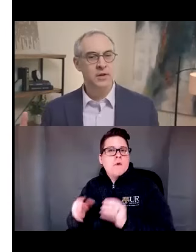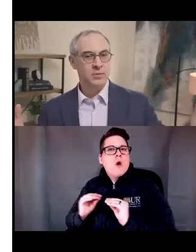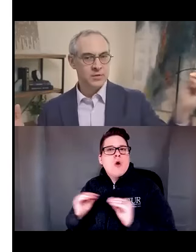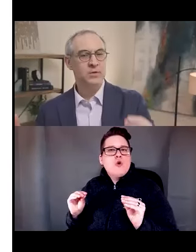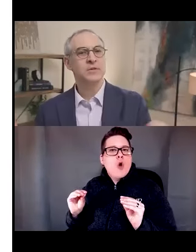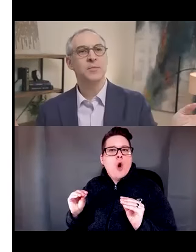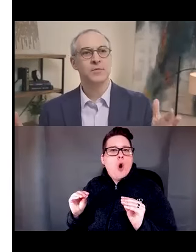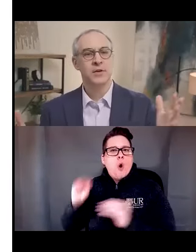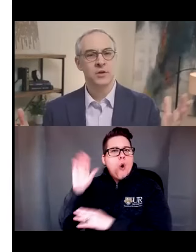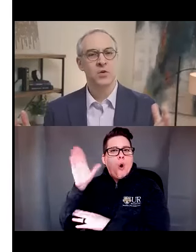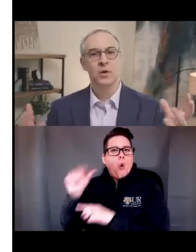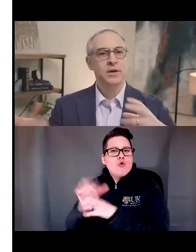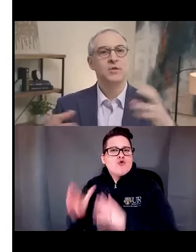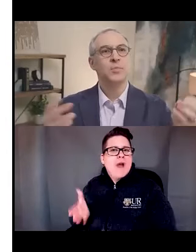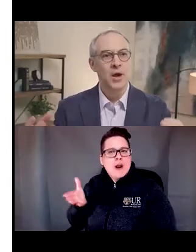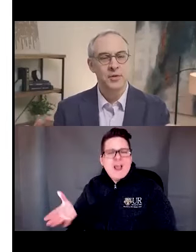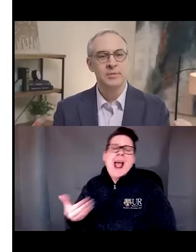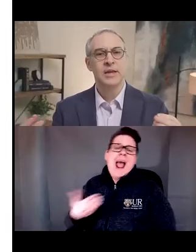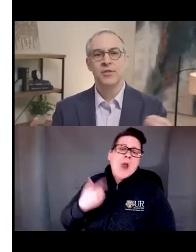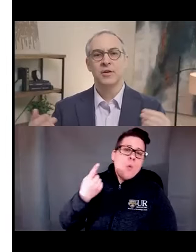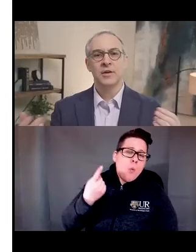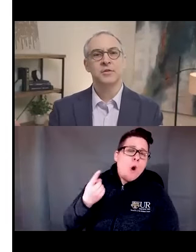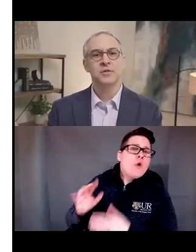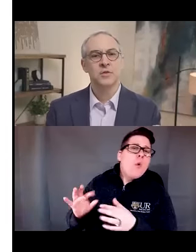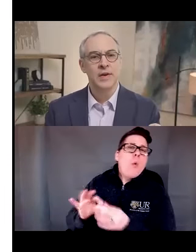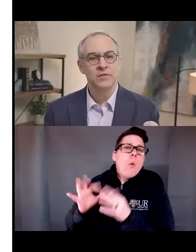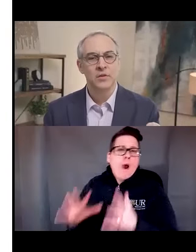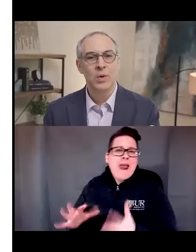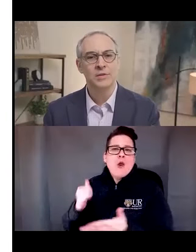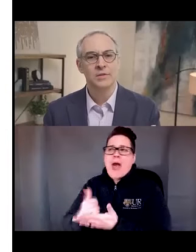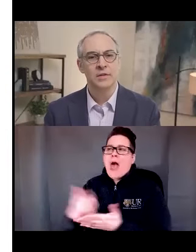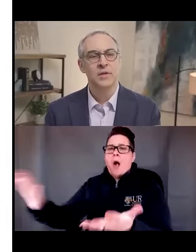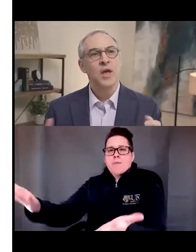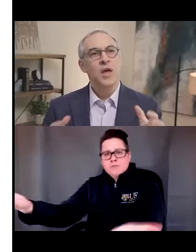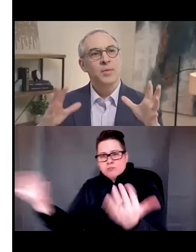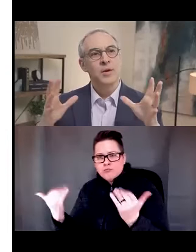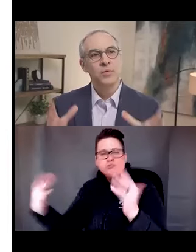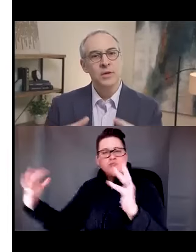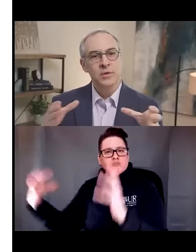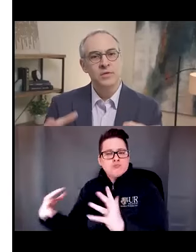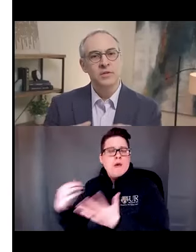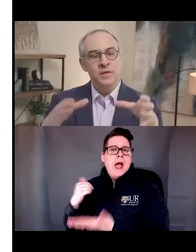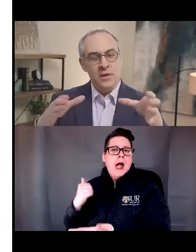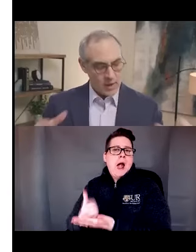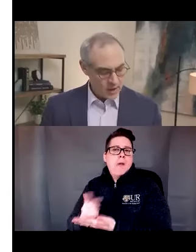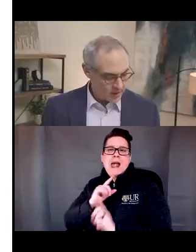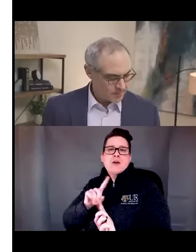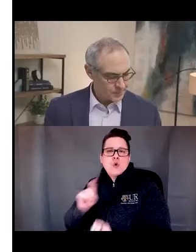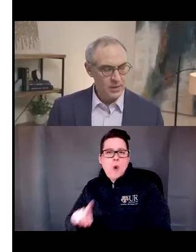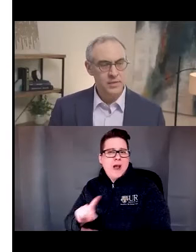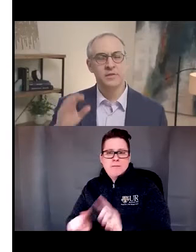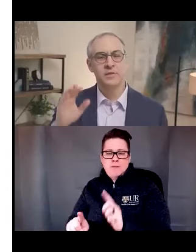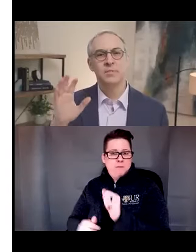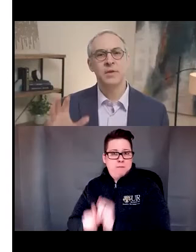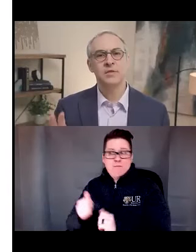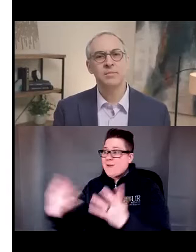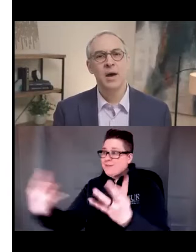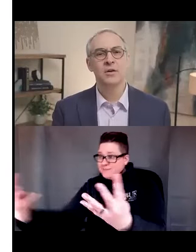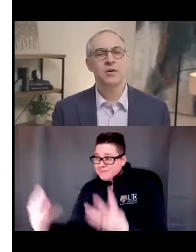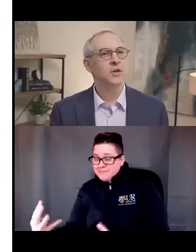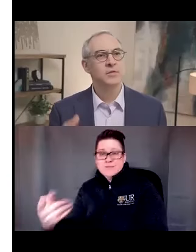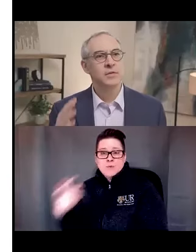just there was a suicide prevention coordinator who brought them together and could sort of answer questions. But it really was this